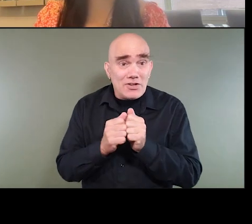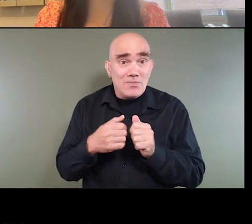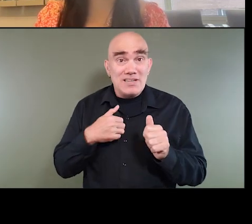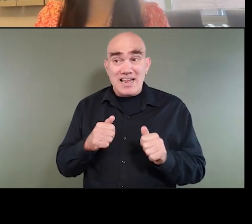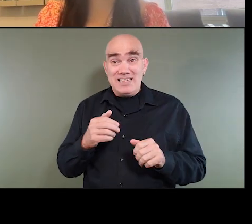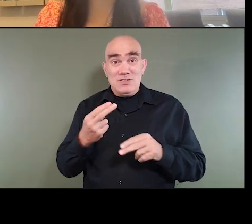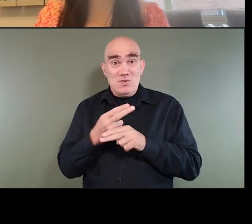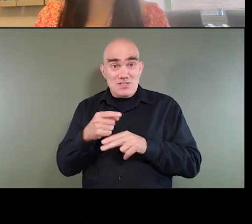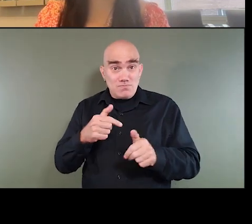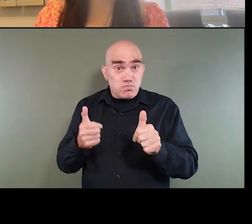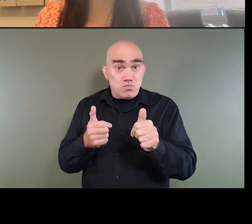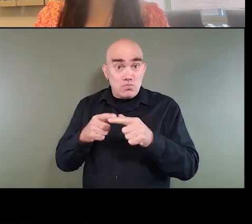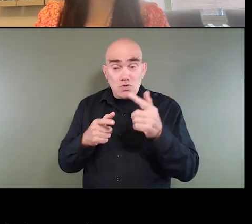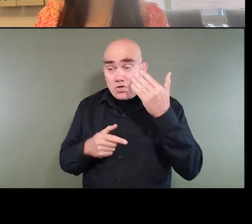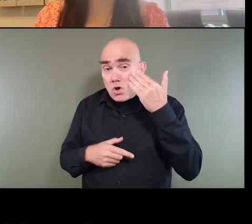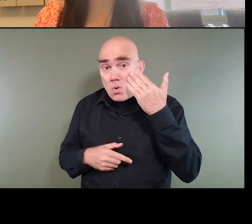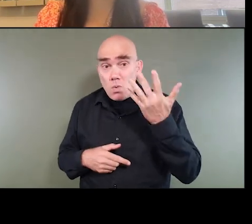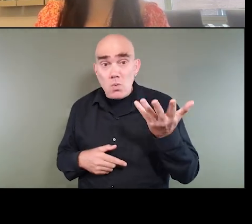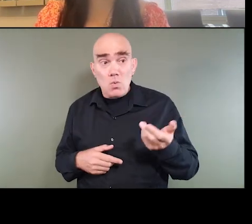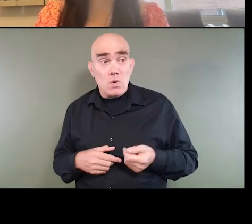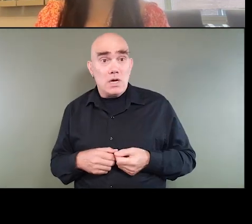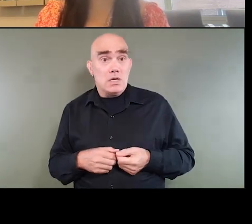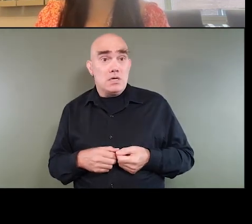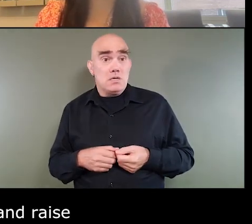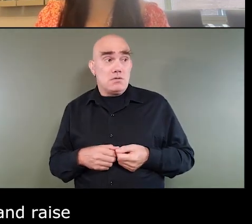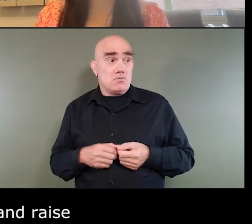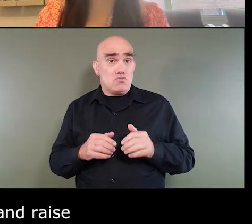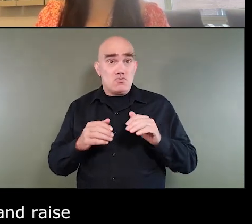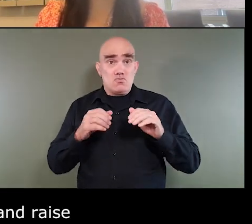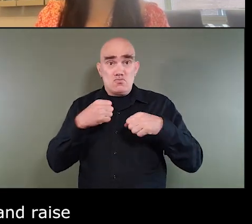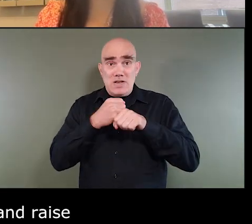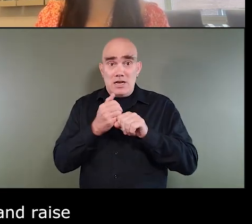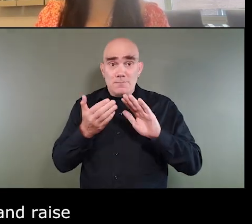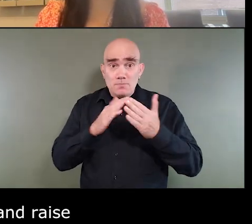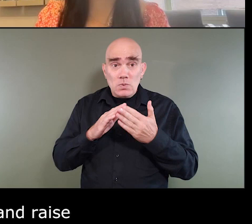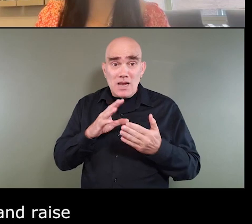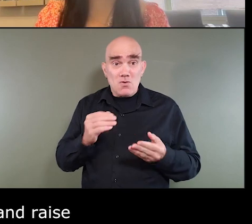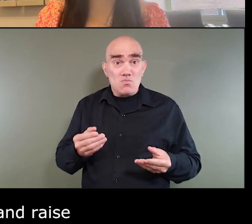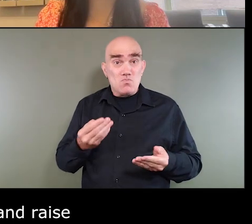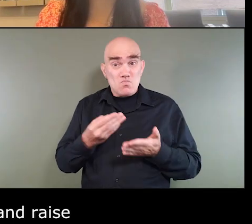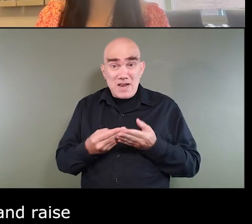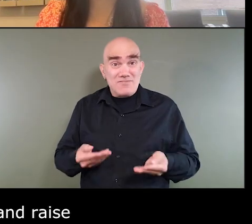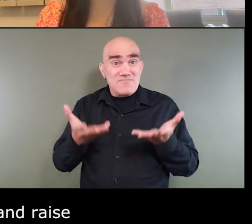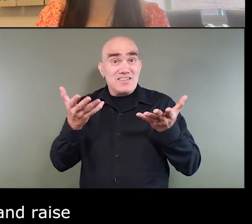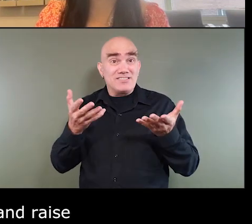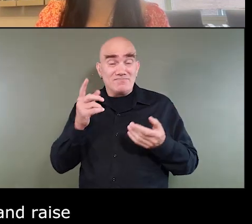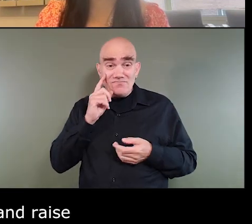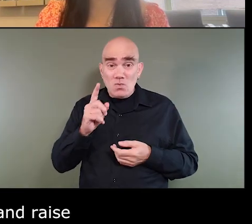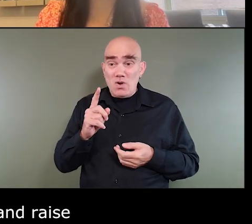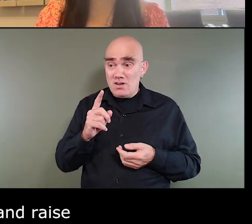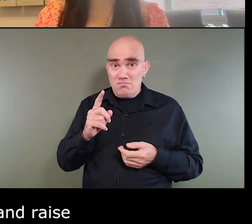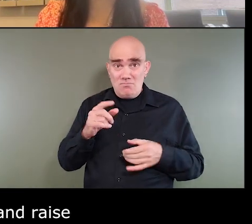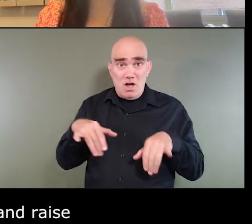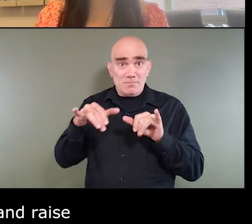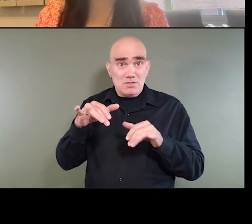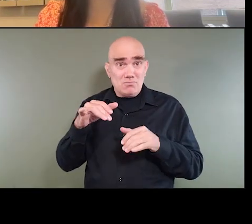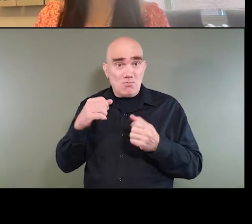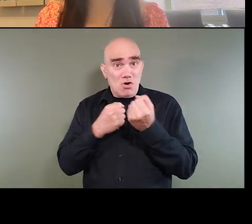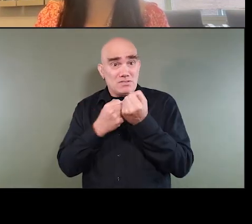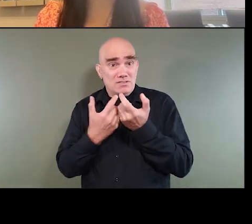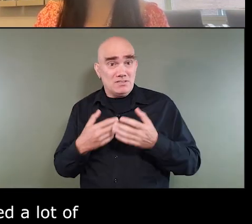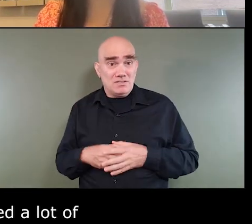We can even use this pursuit to, create community and raise funds, for a common